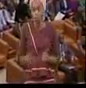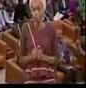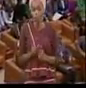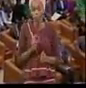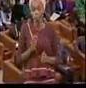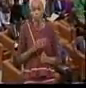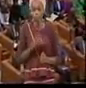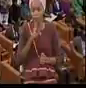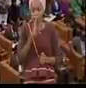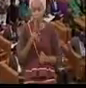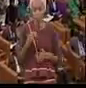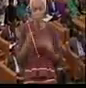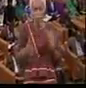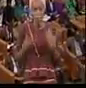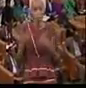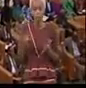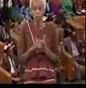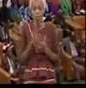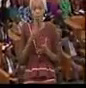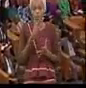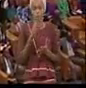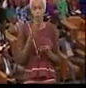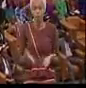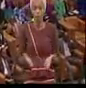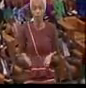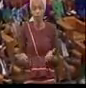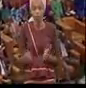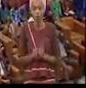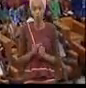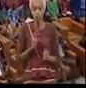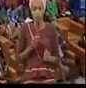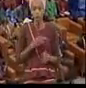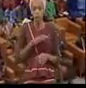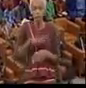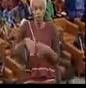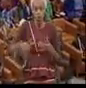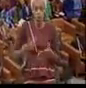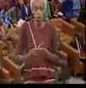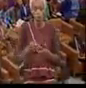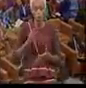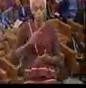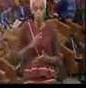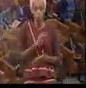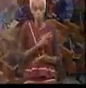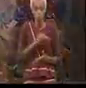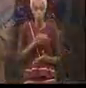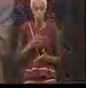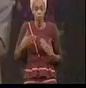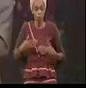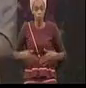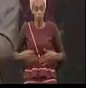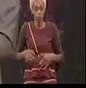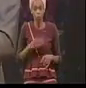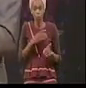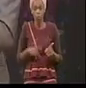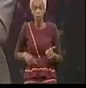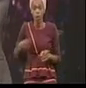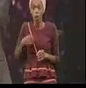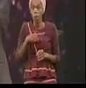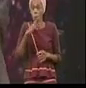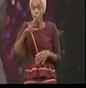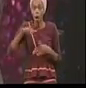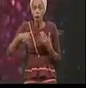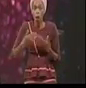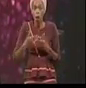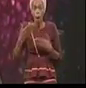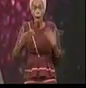that you are in our midst this morning. And the entire members of the body of Christ here this morning, we are also delighted for your